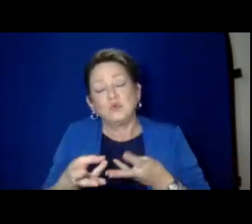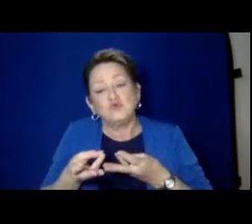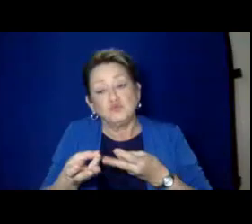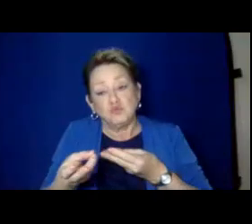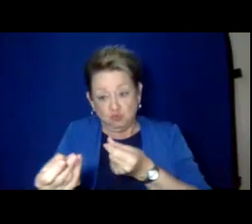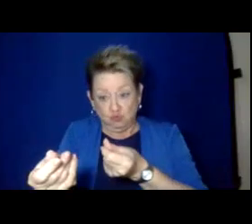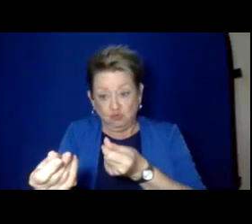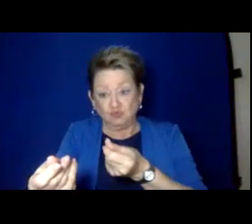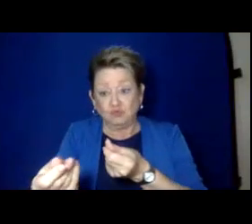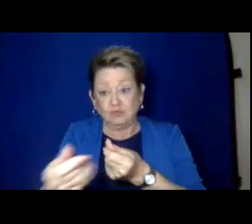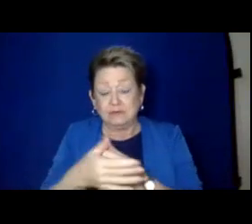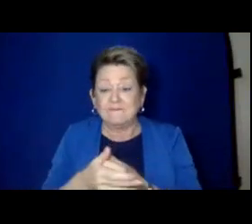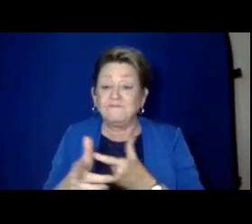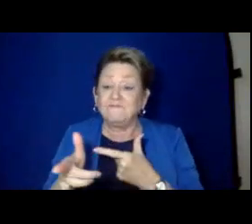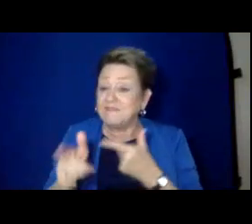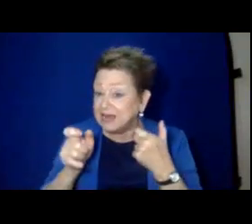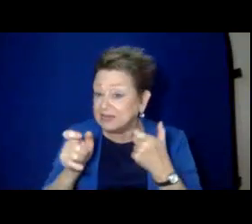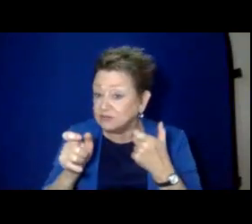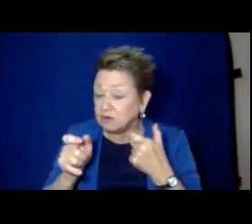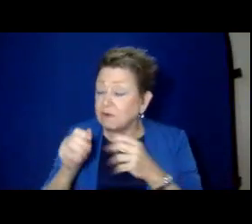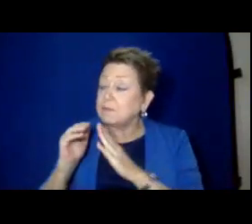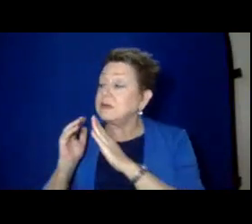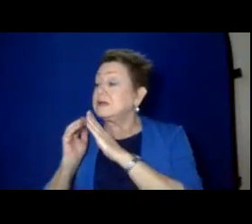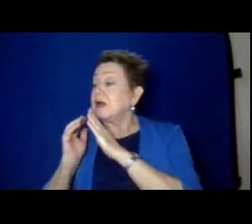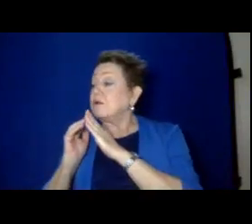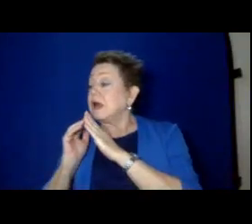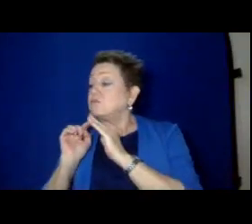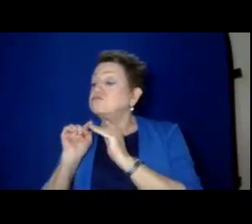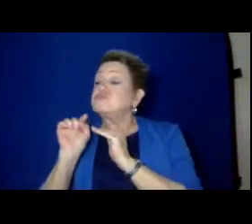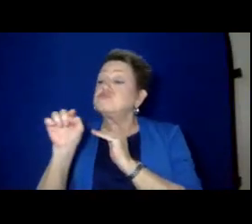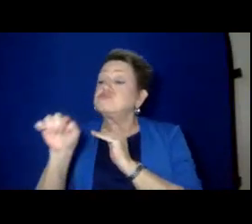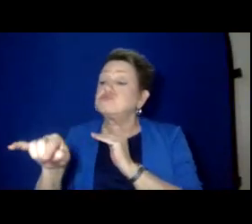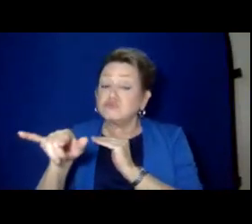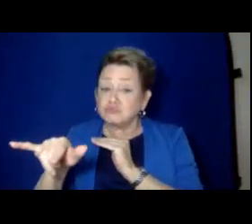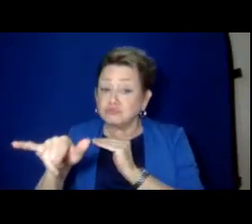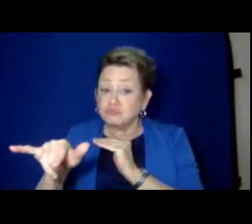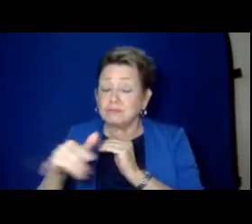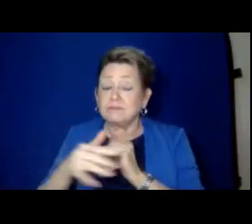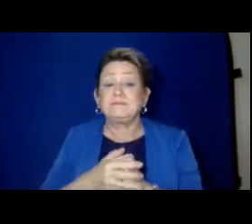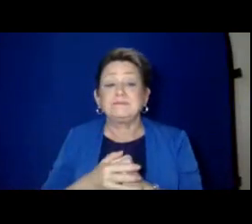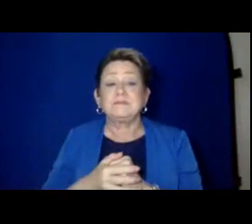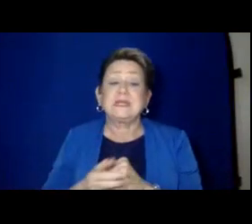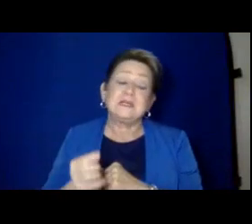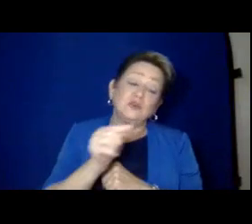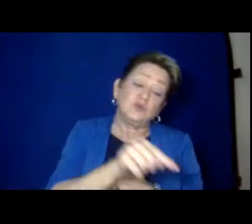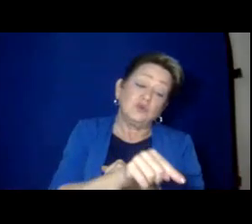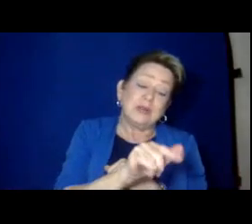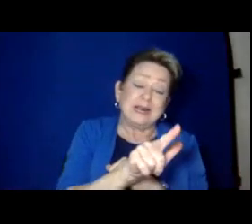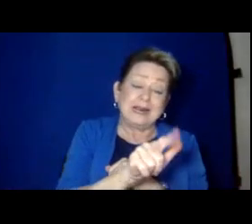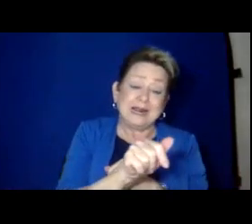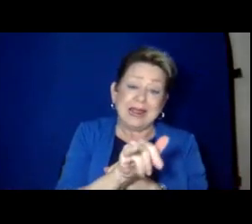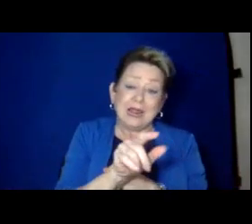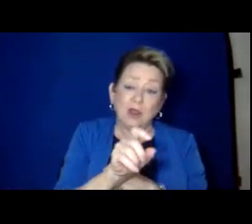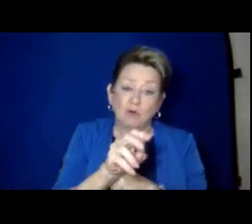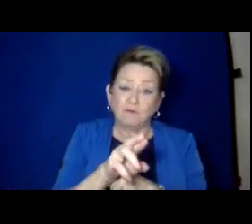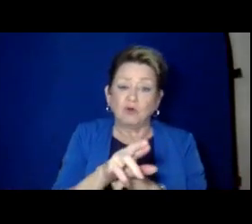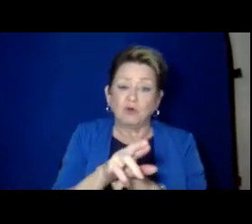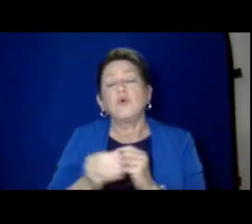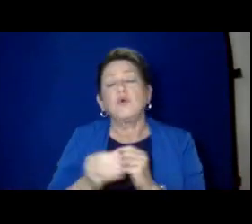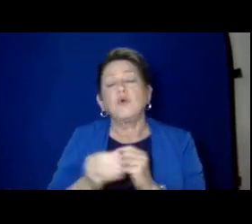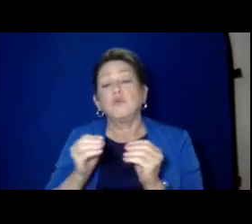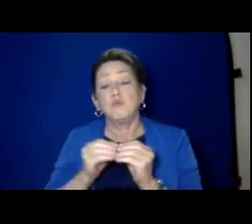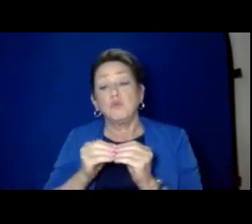there's a faster trip from downtown to the terminal out to layovers for our operators, and that the frequency is consistent enough that